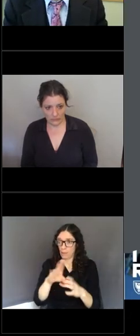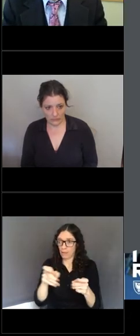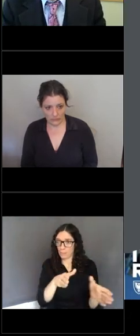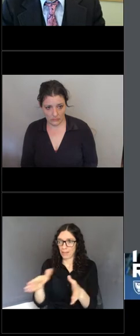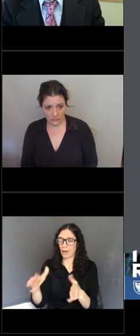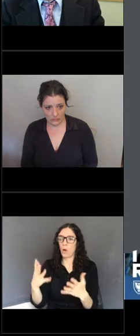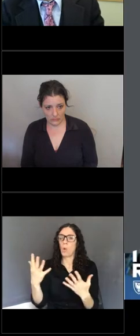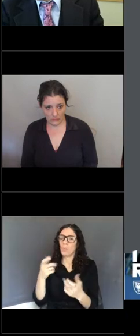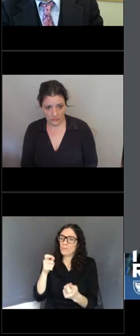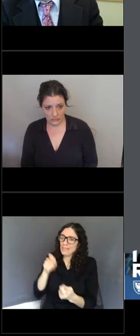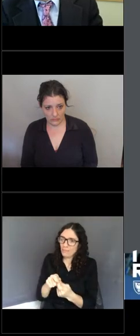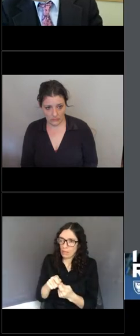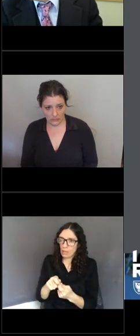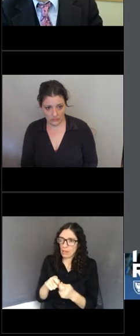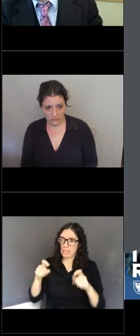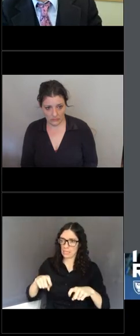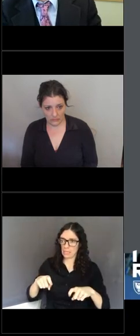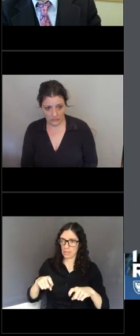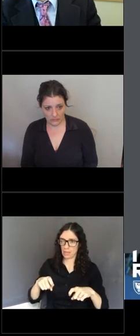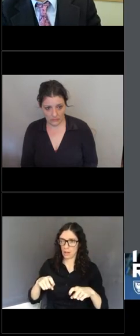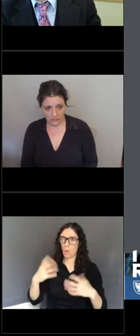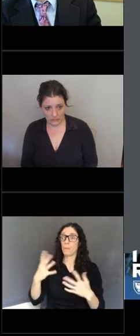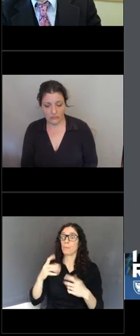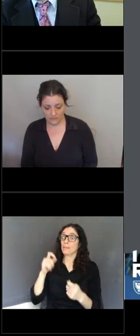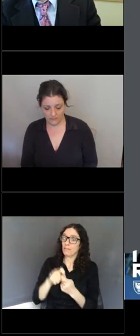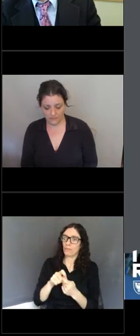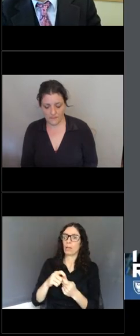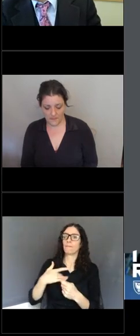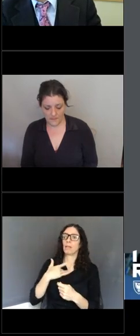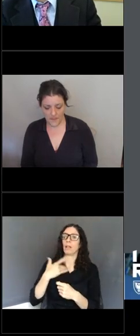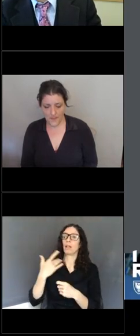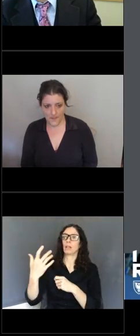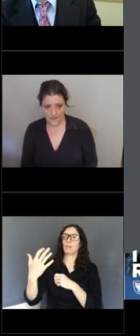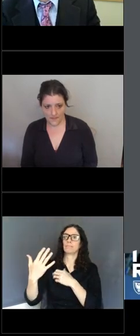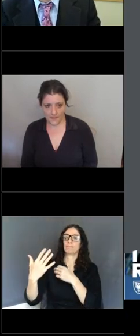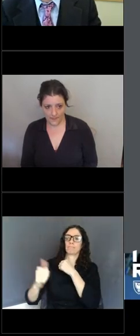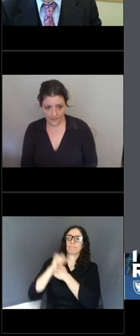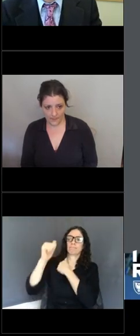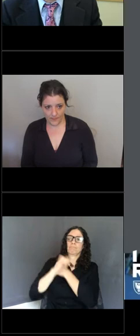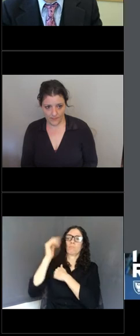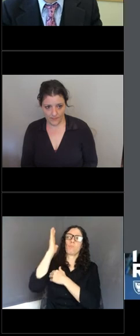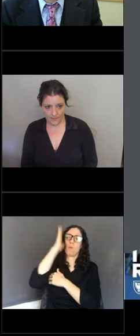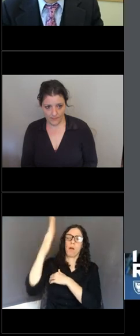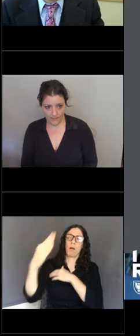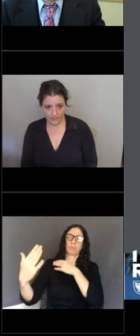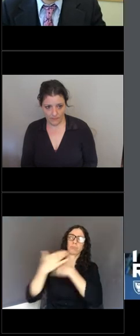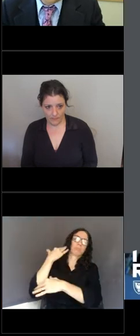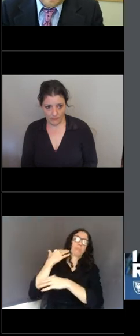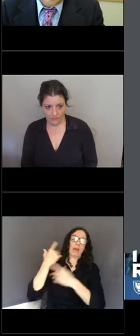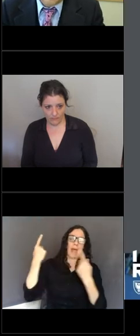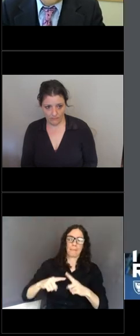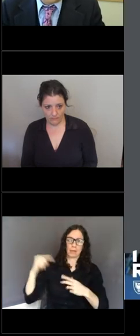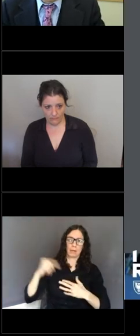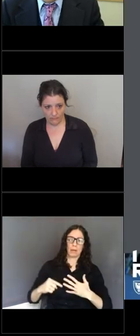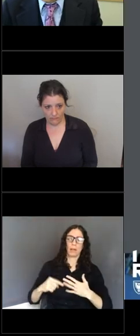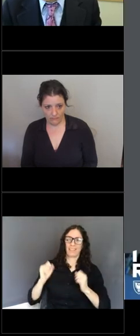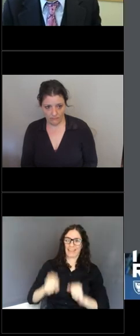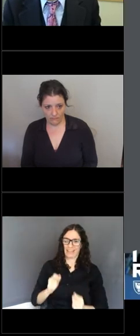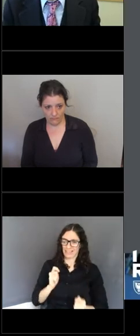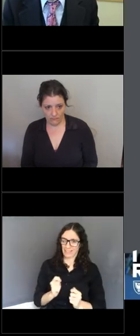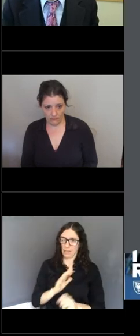As we move forward, we understand that ultimately a lot of the managers that are within these MPAs, the desire